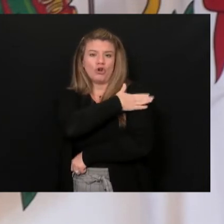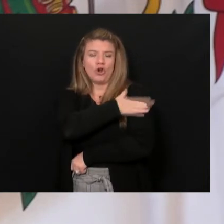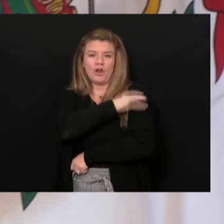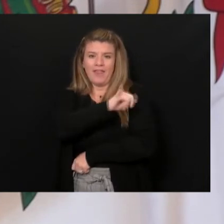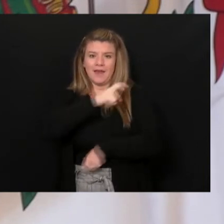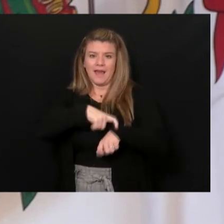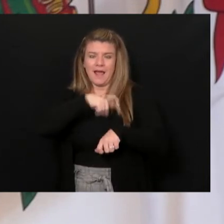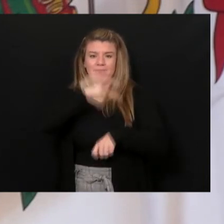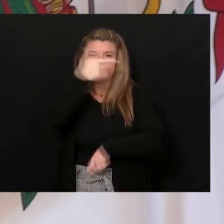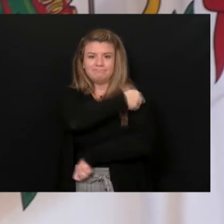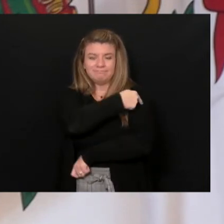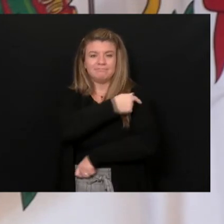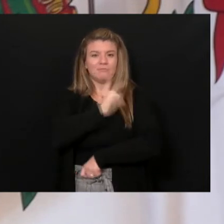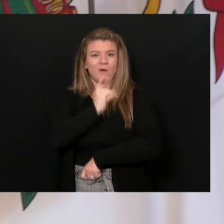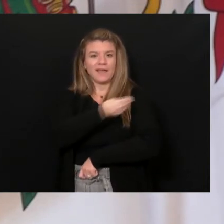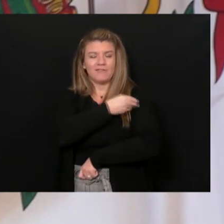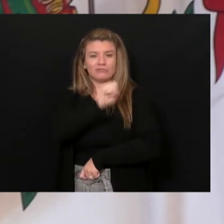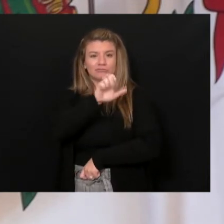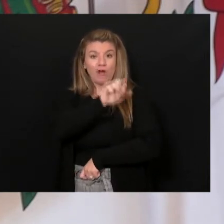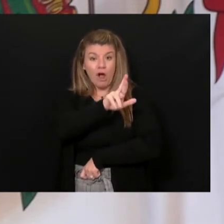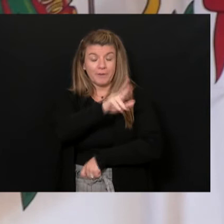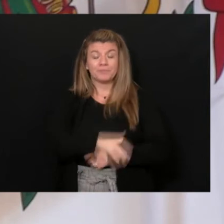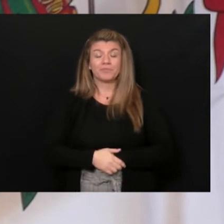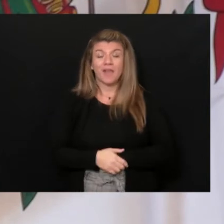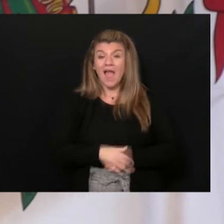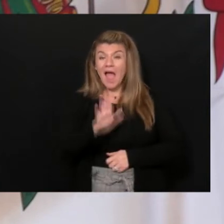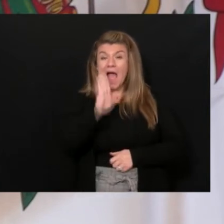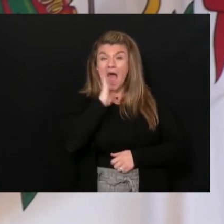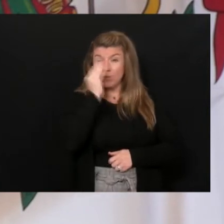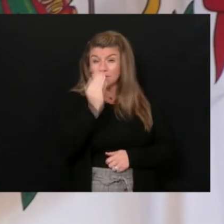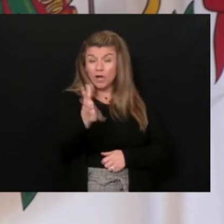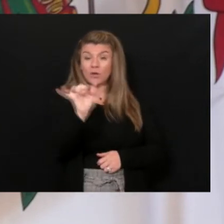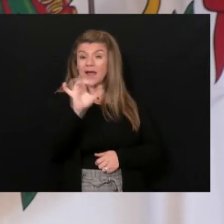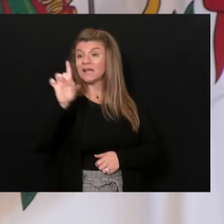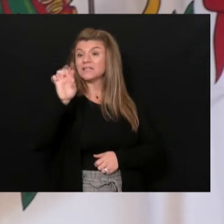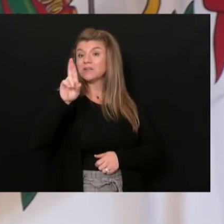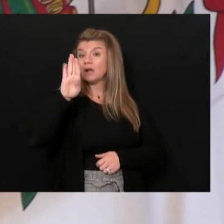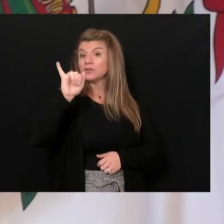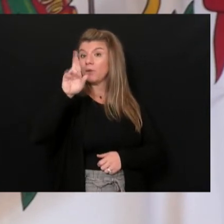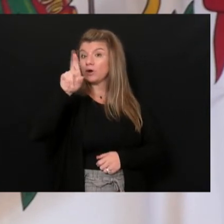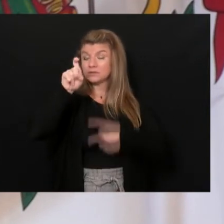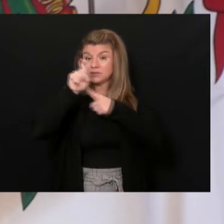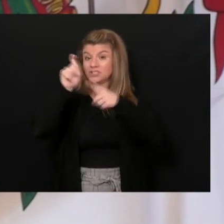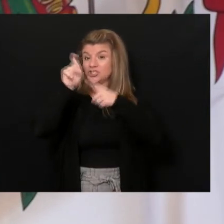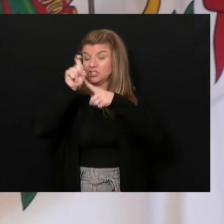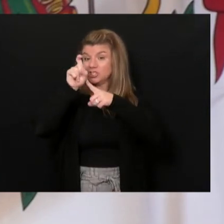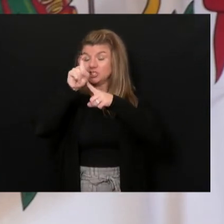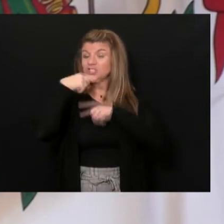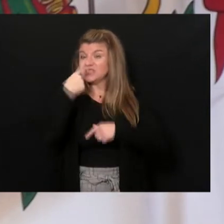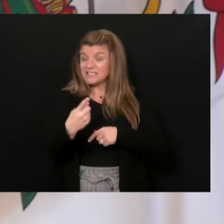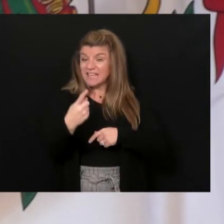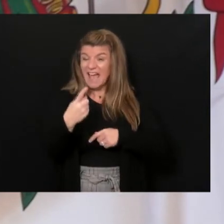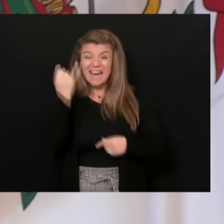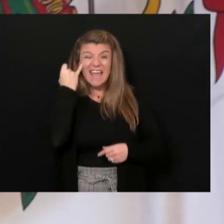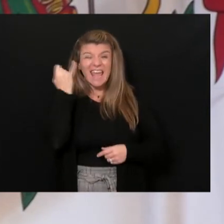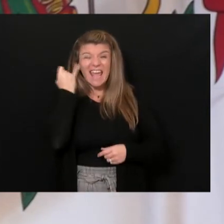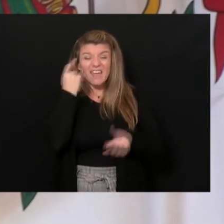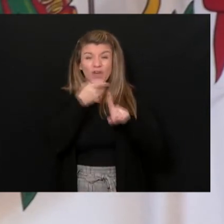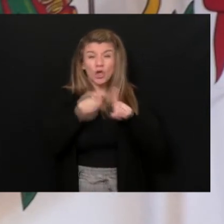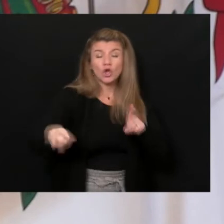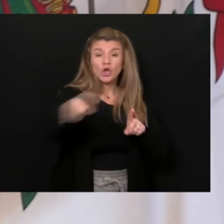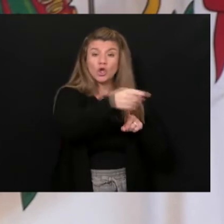shot. I would tell you, as she echoed so brilliantly, if you were one of those that was